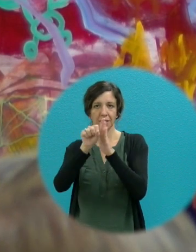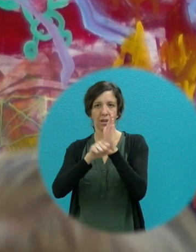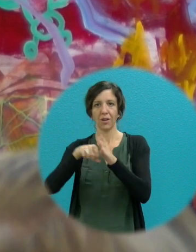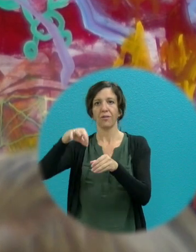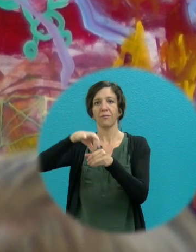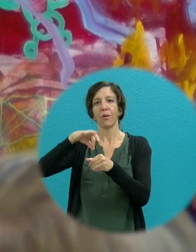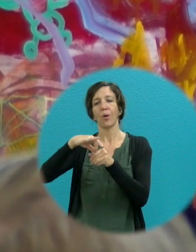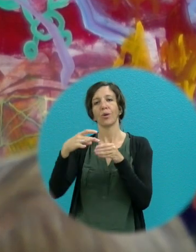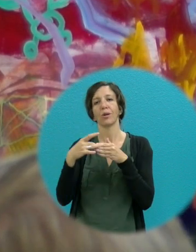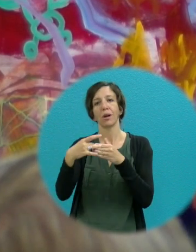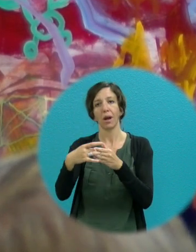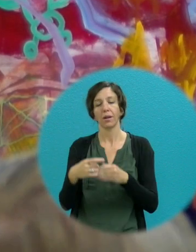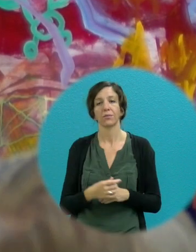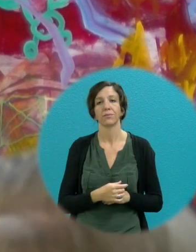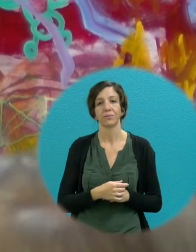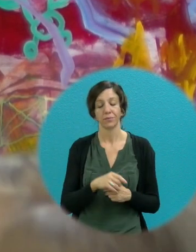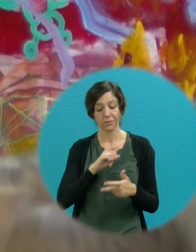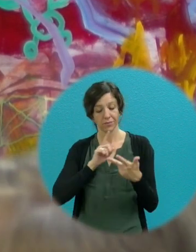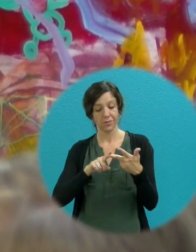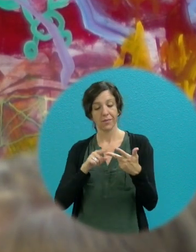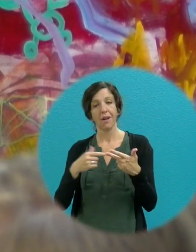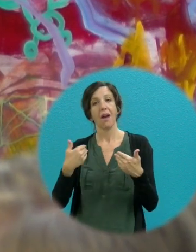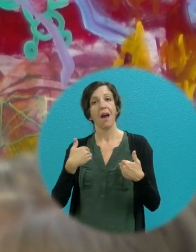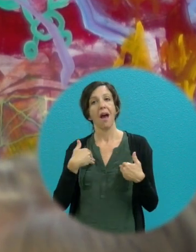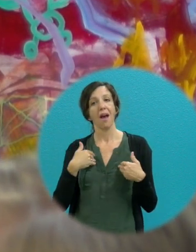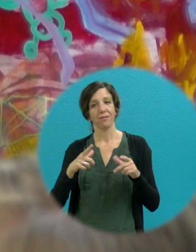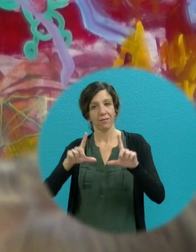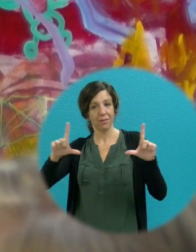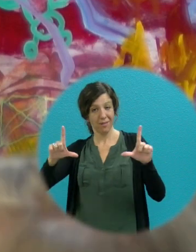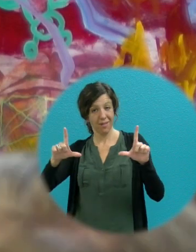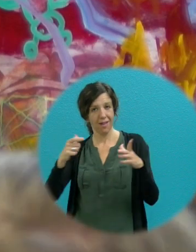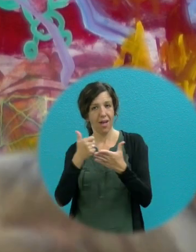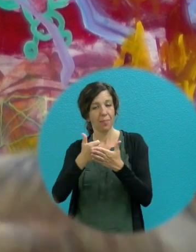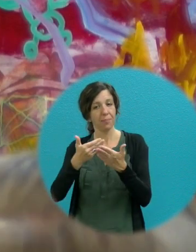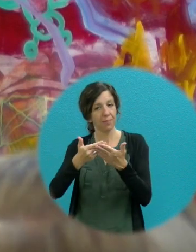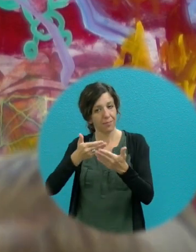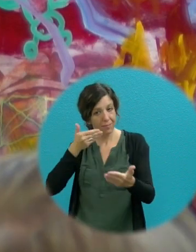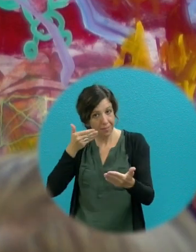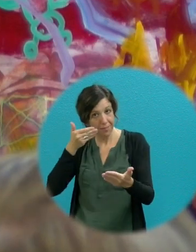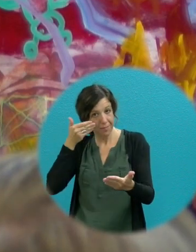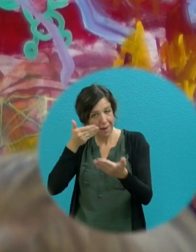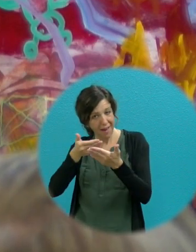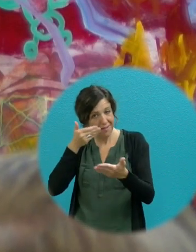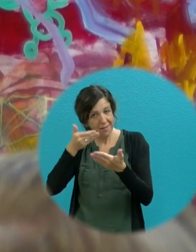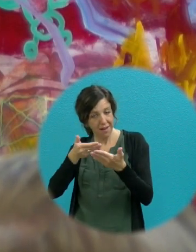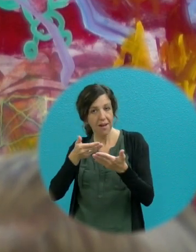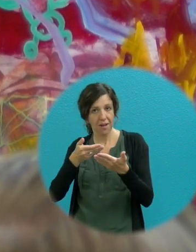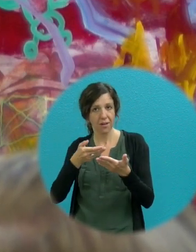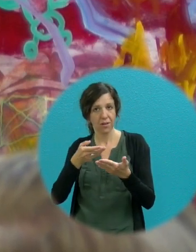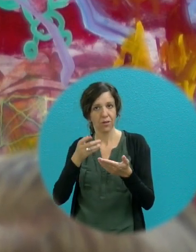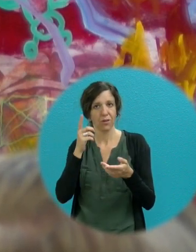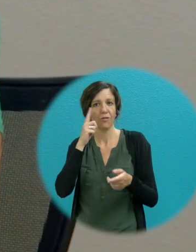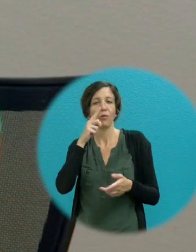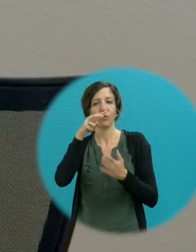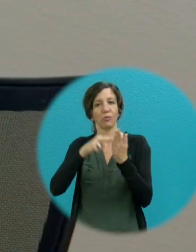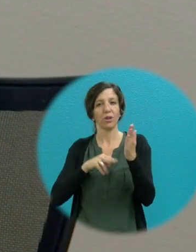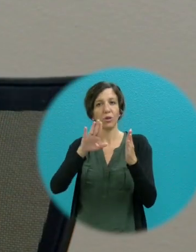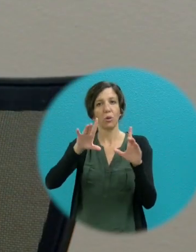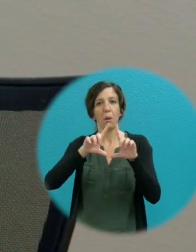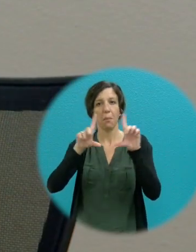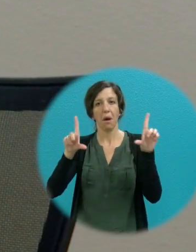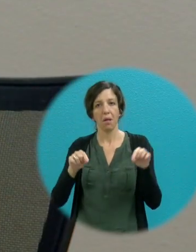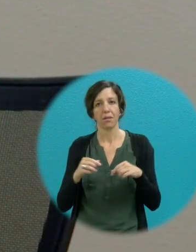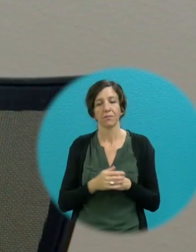you. We also have the magnifiers for the ballot, if that would help while you're marking. The